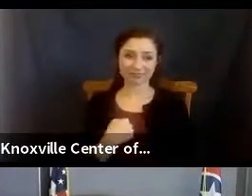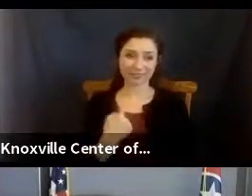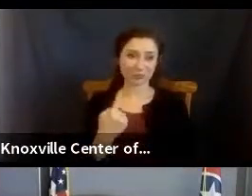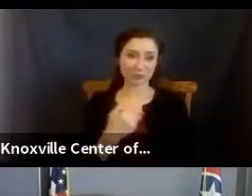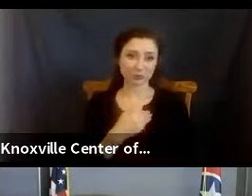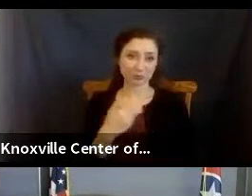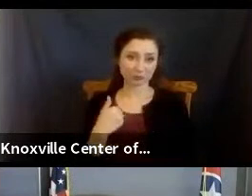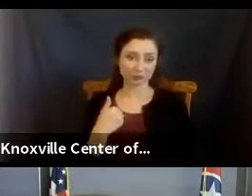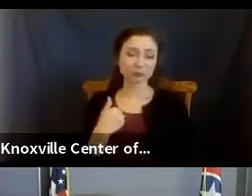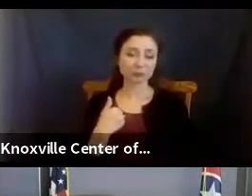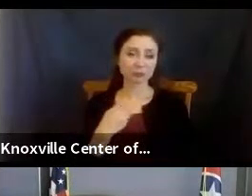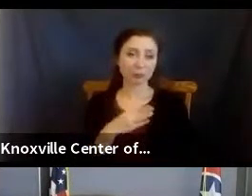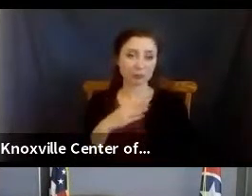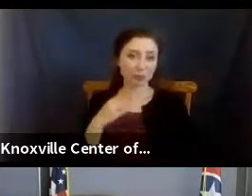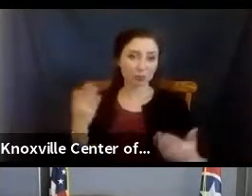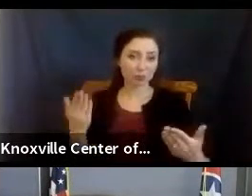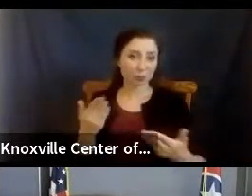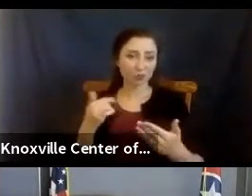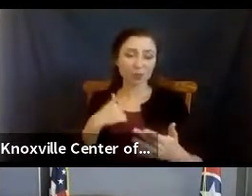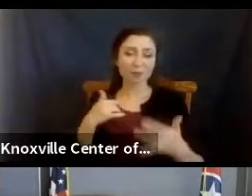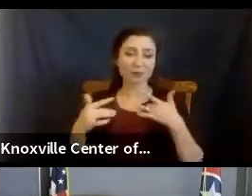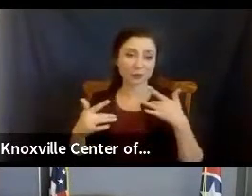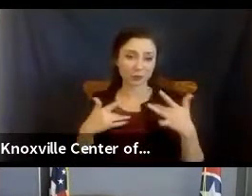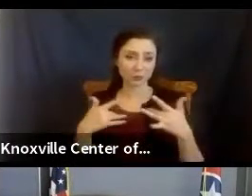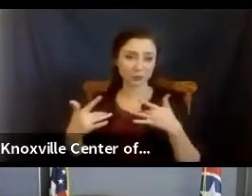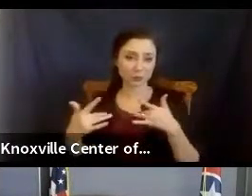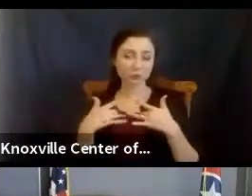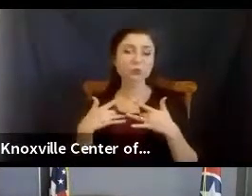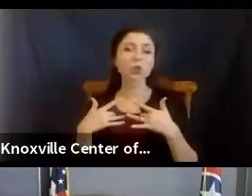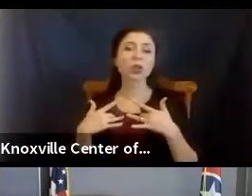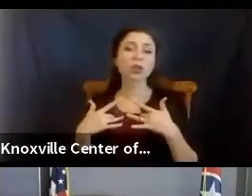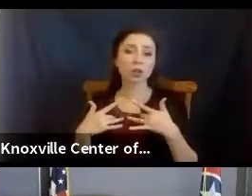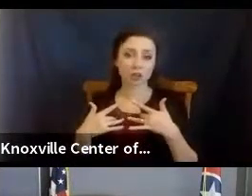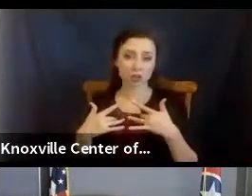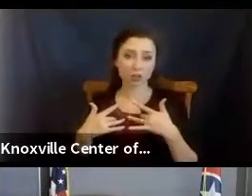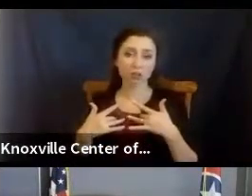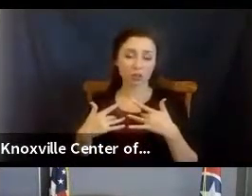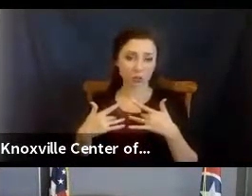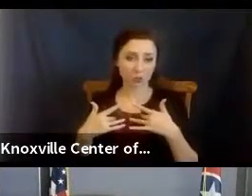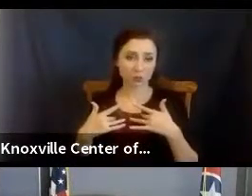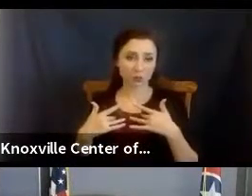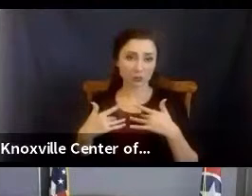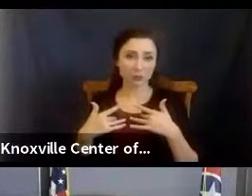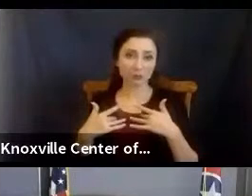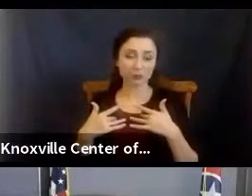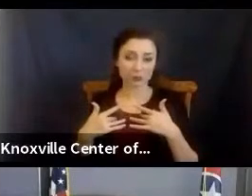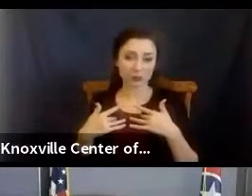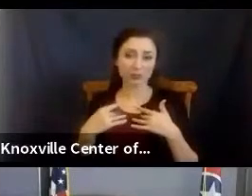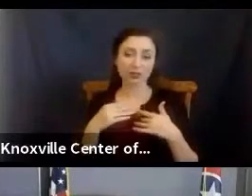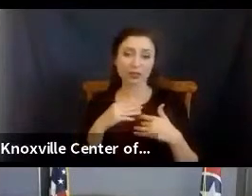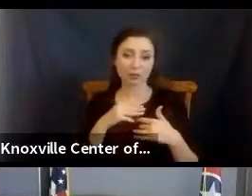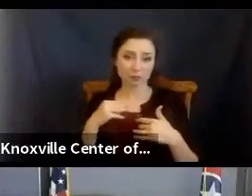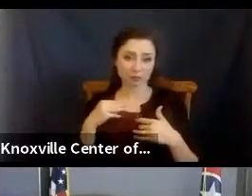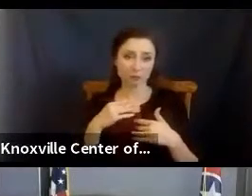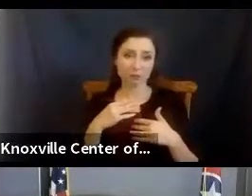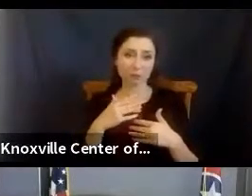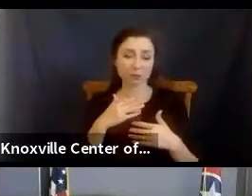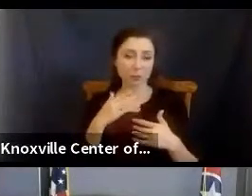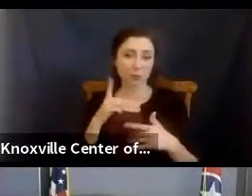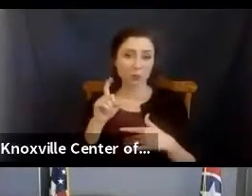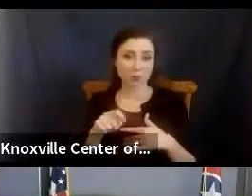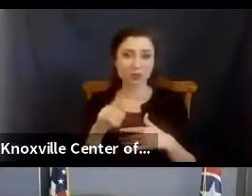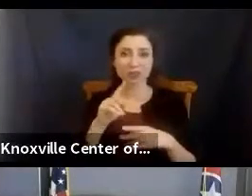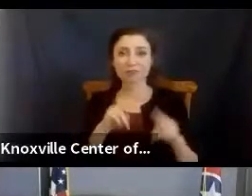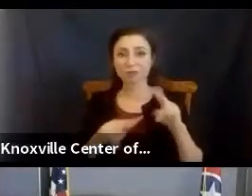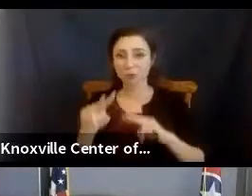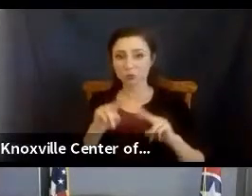this board, do have the concern that, as Dr. Burks has talked about, that we need to look at alcohol